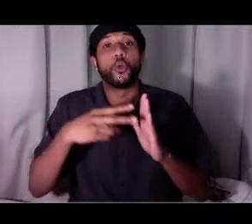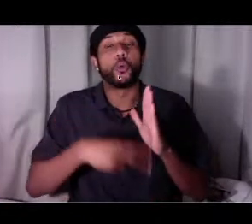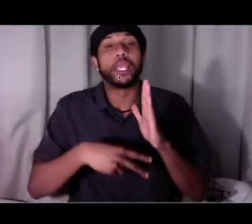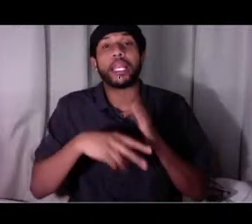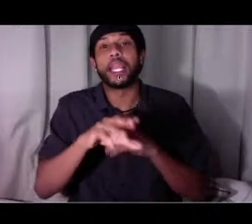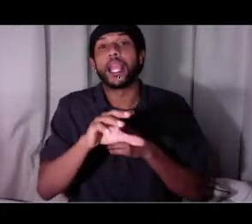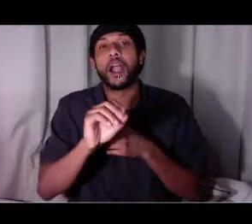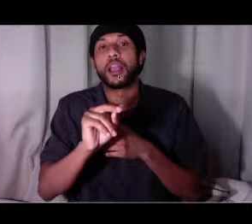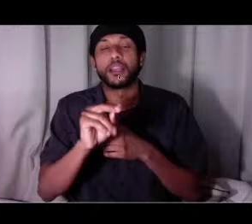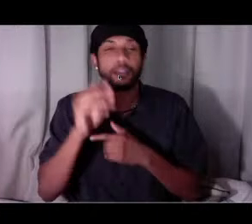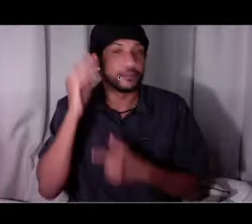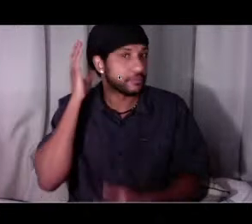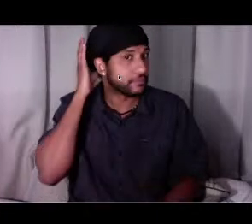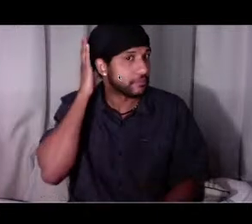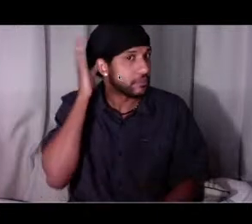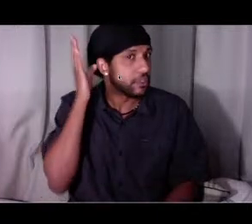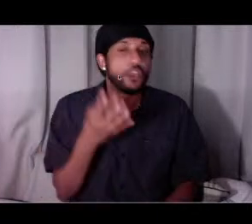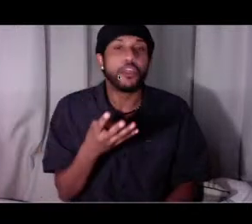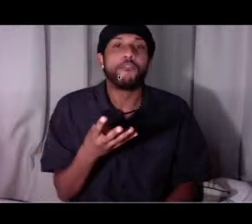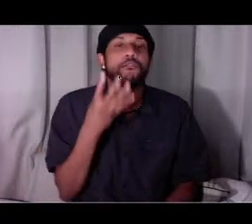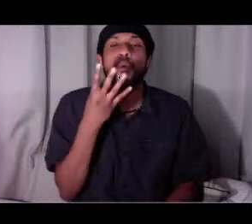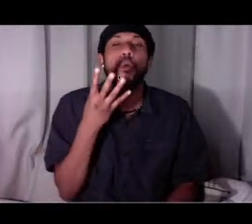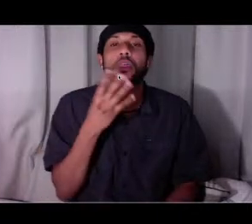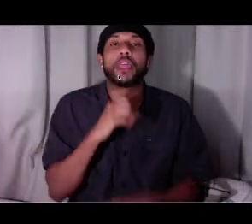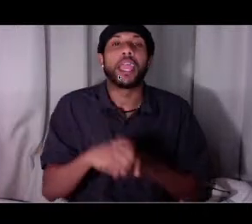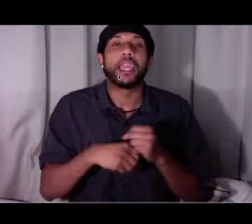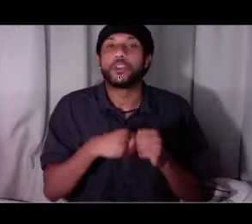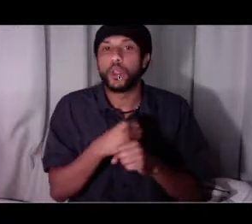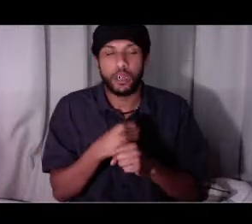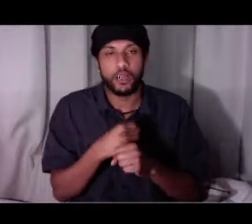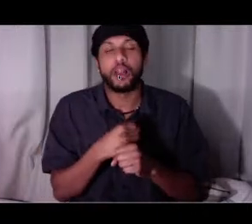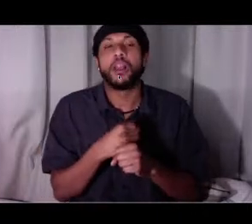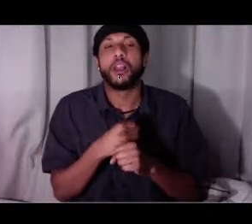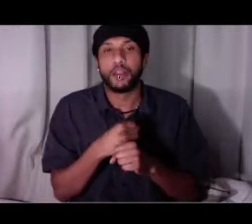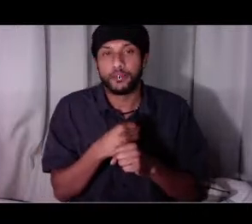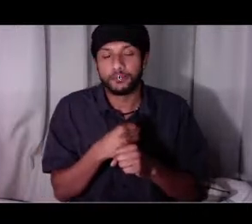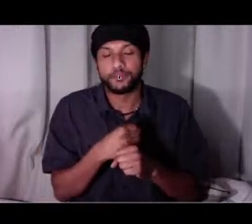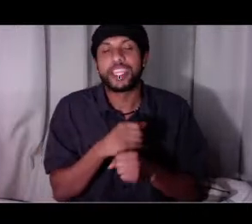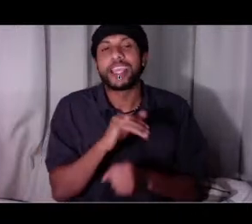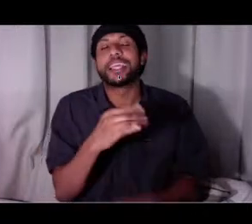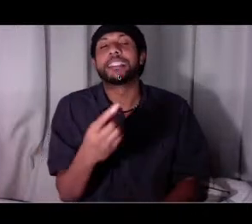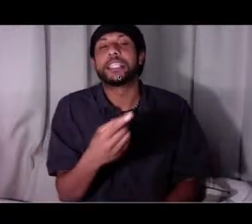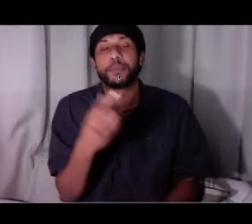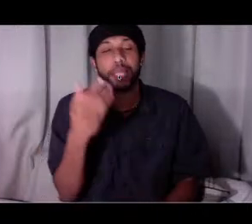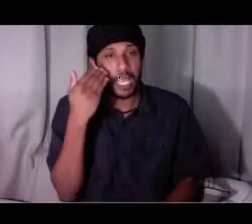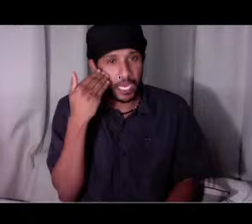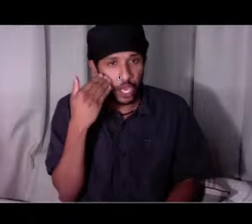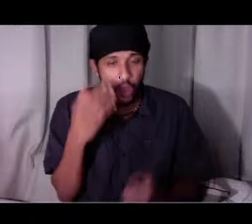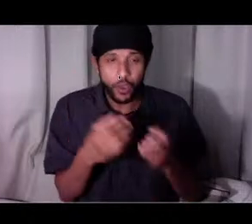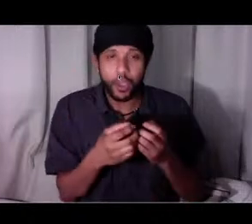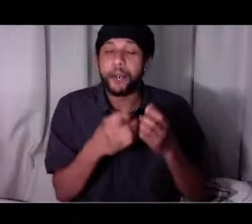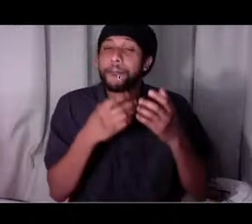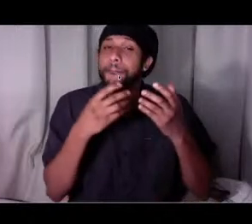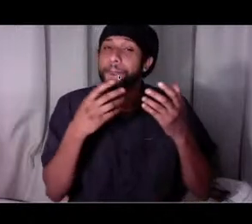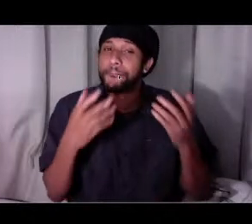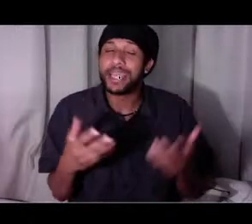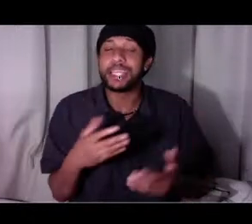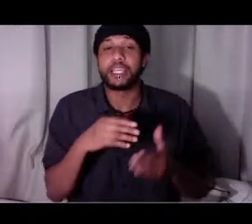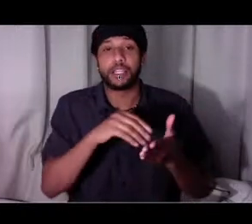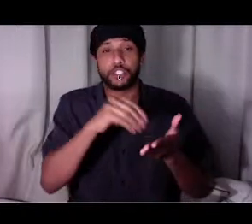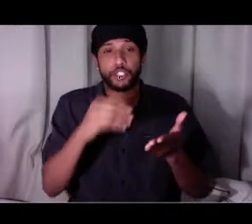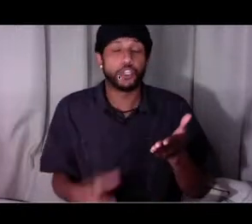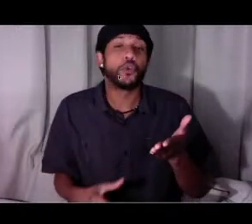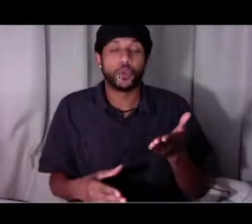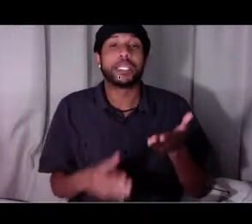con uh and the fourth annual it's uh something that I know that many of the students and the community